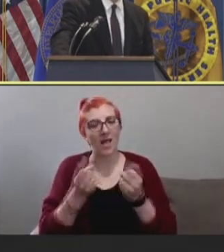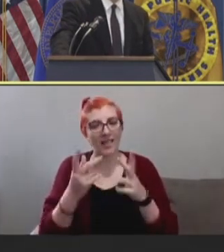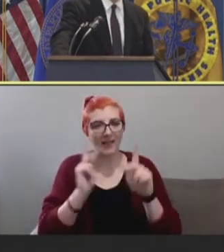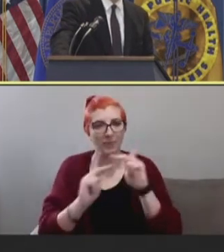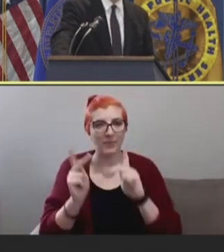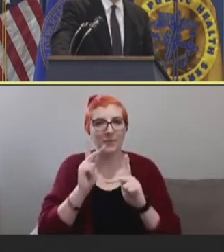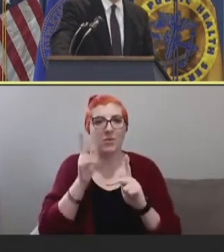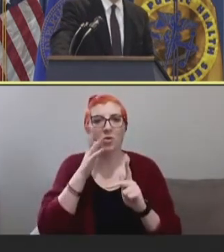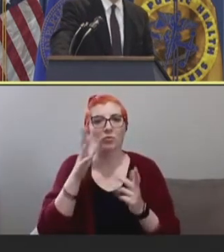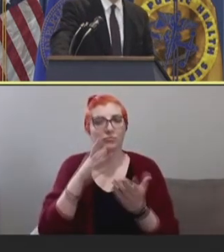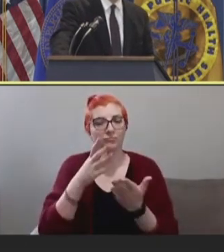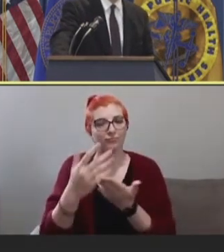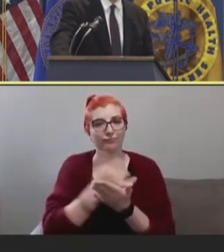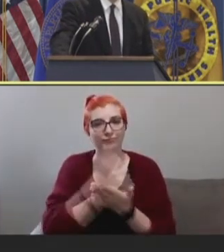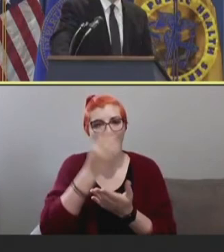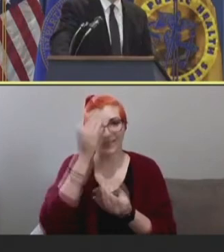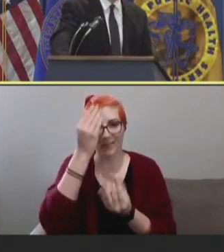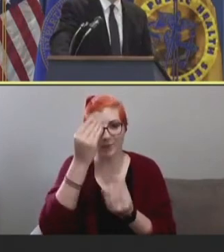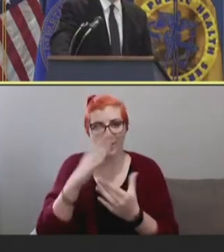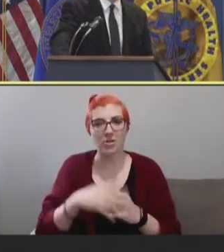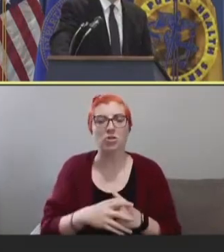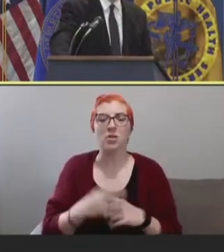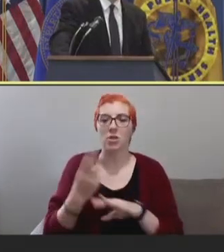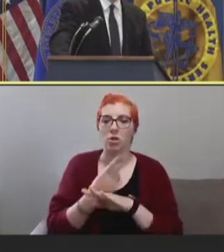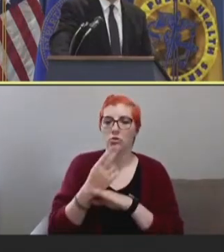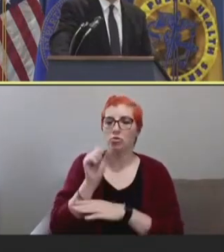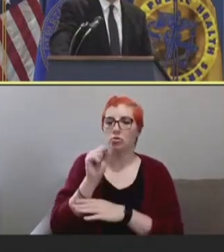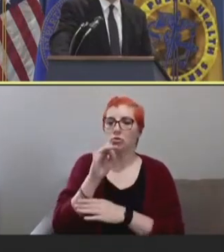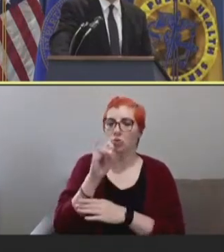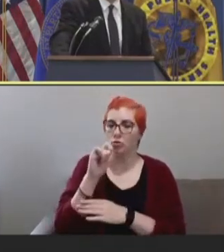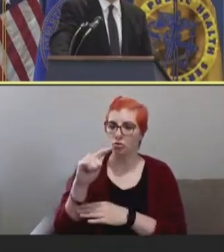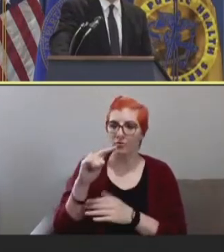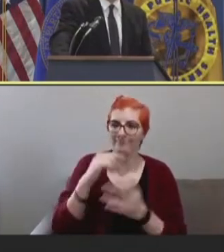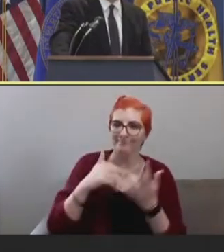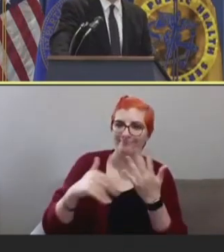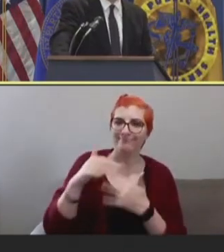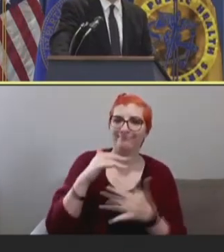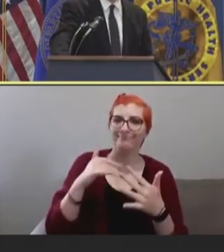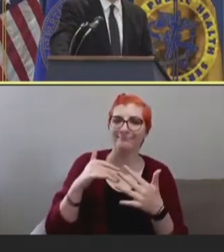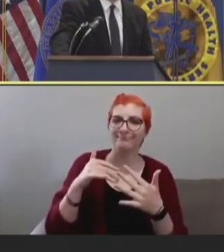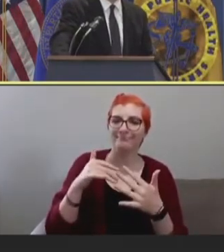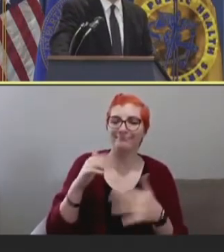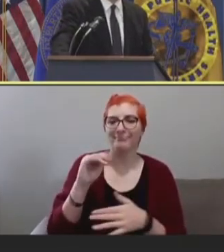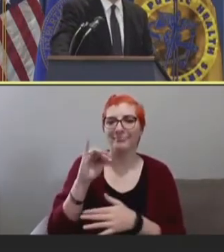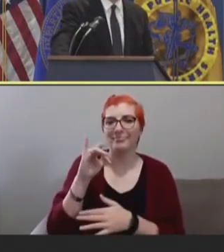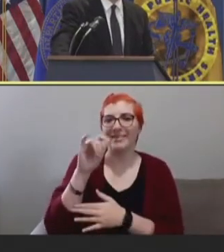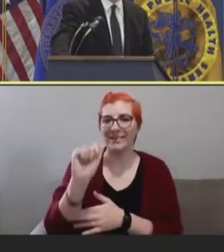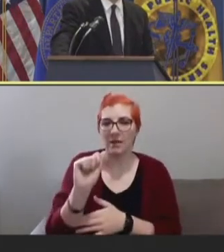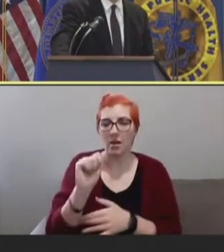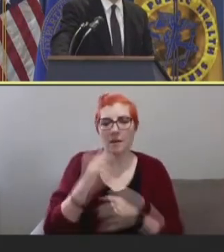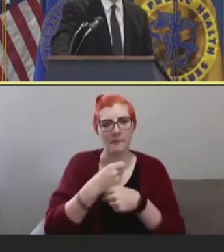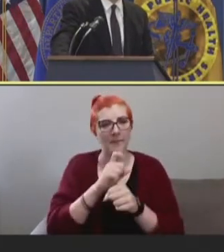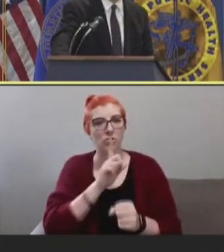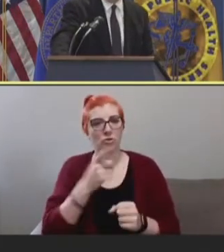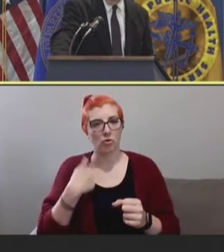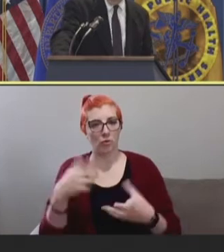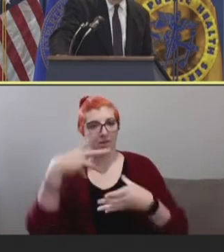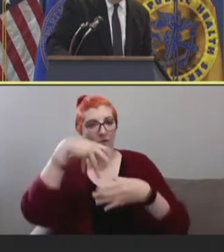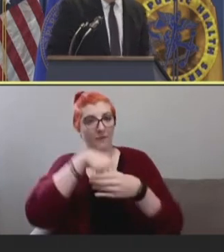social networks that people use to help make these decisions. Making sure that we're part of that conversation is going to be